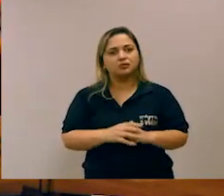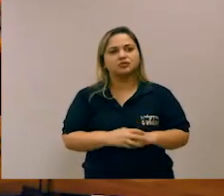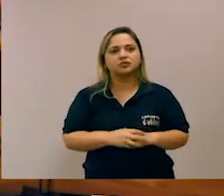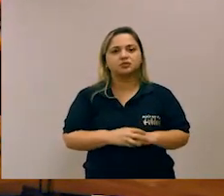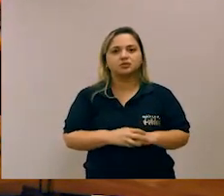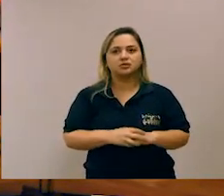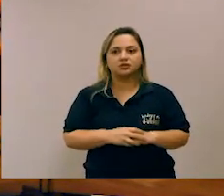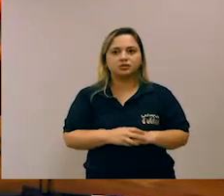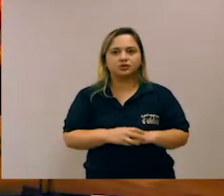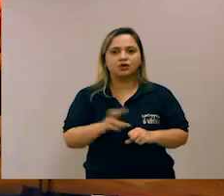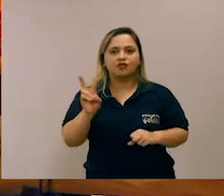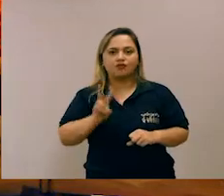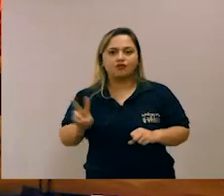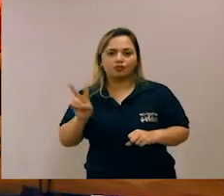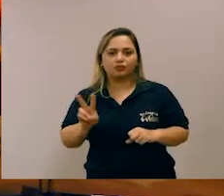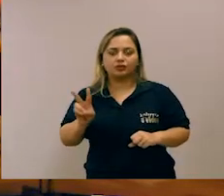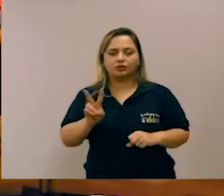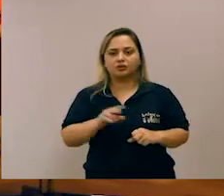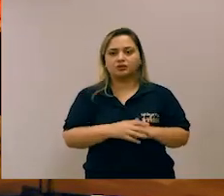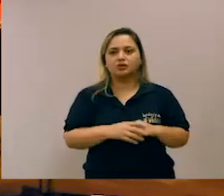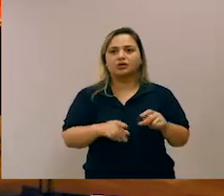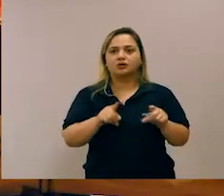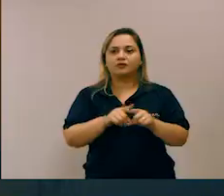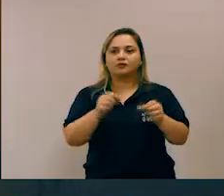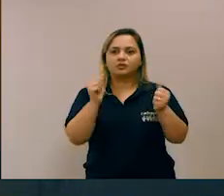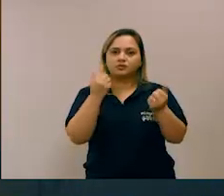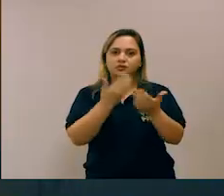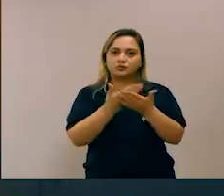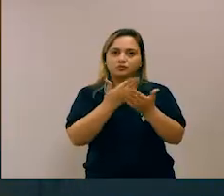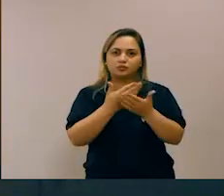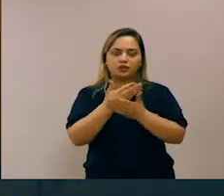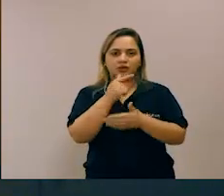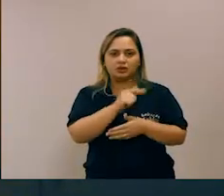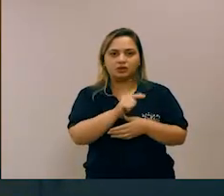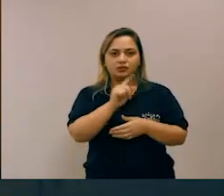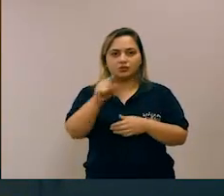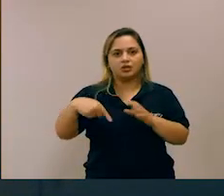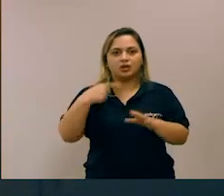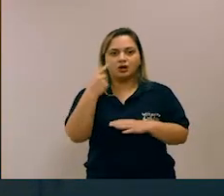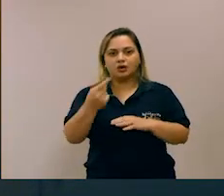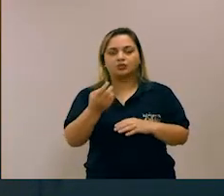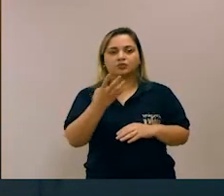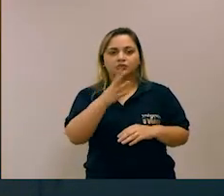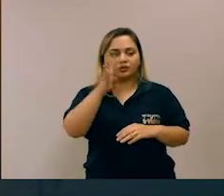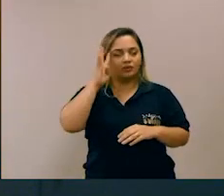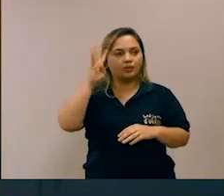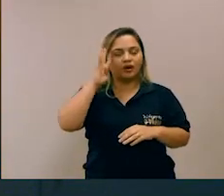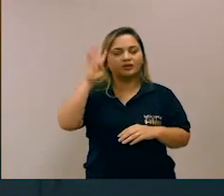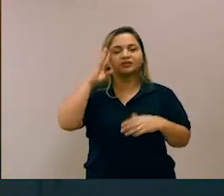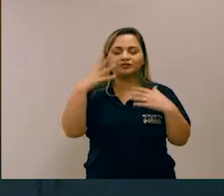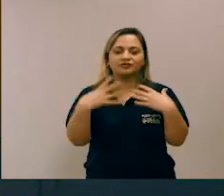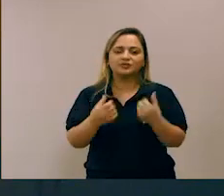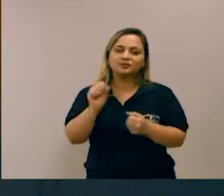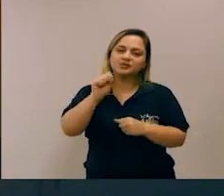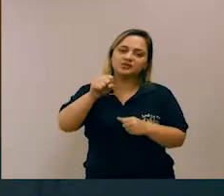So how possible is it to make this data available? Yes, we're going to study that